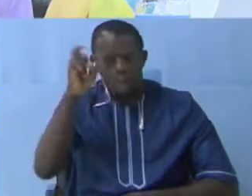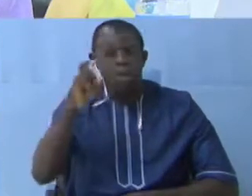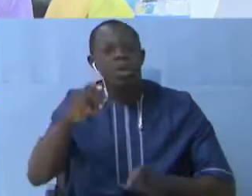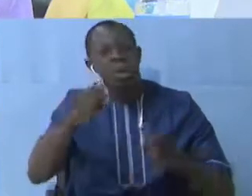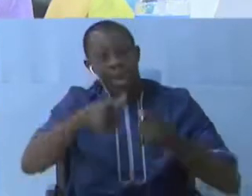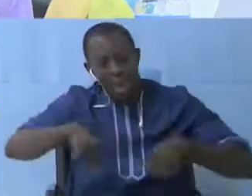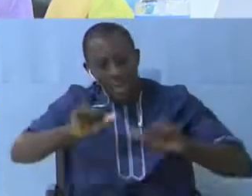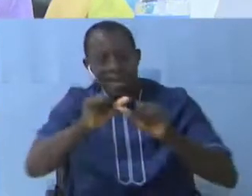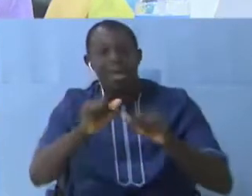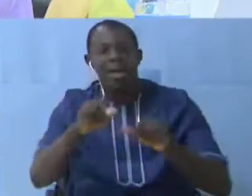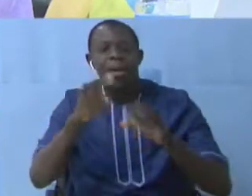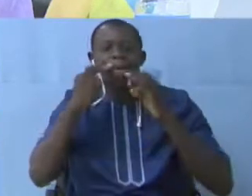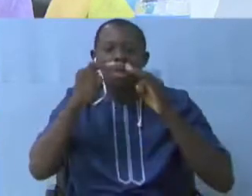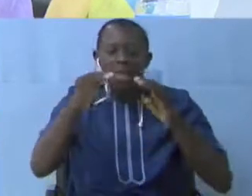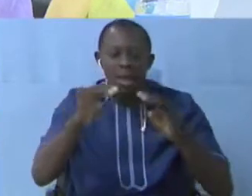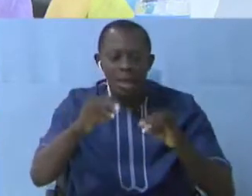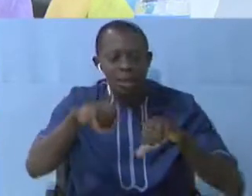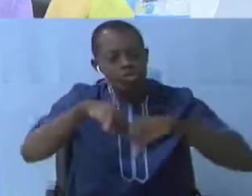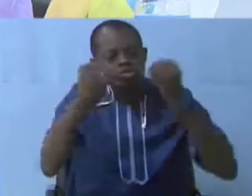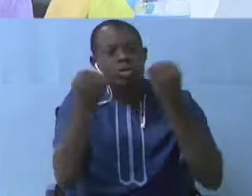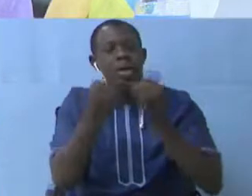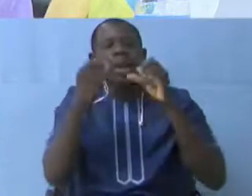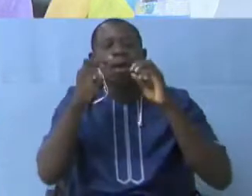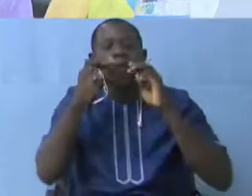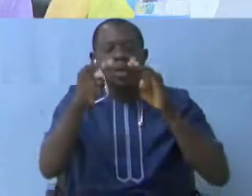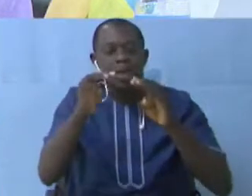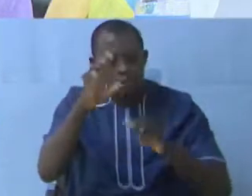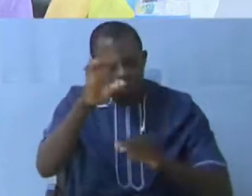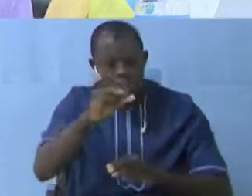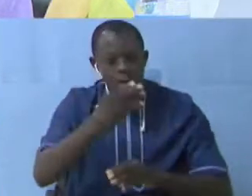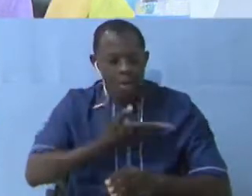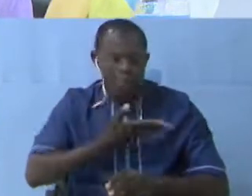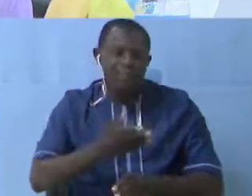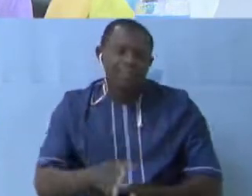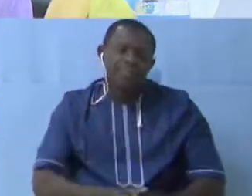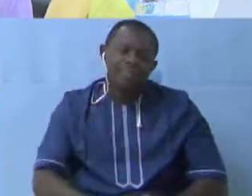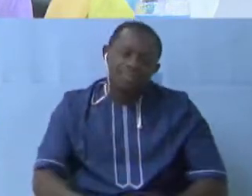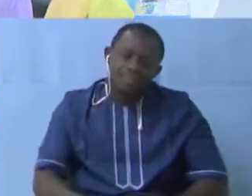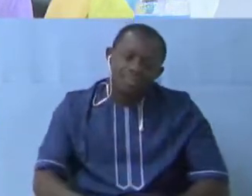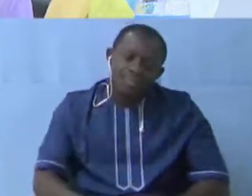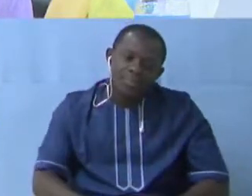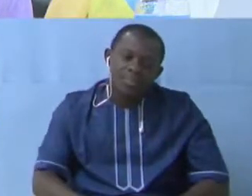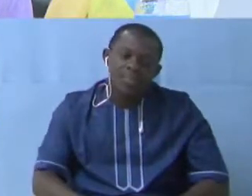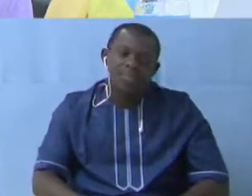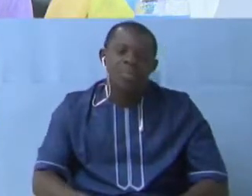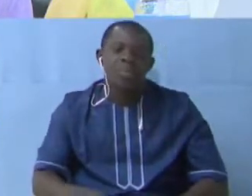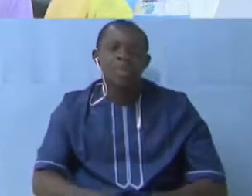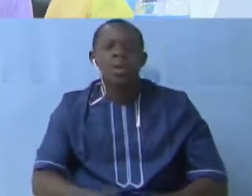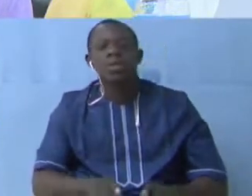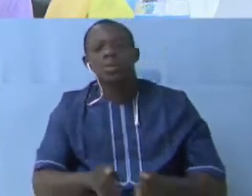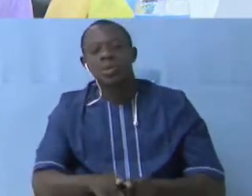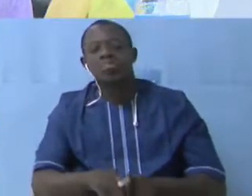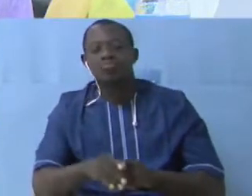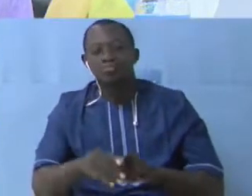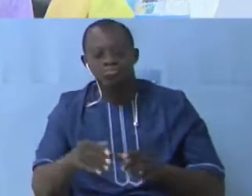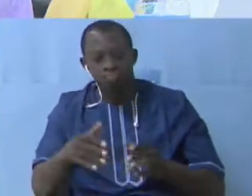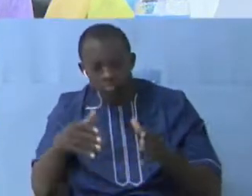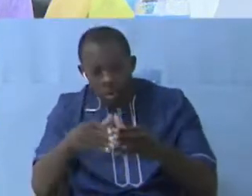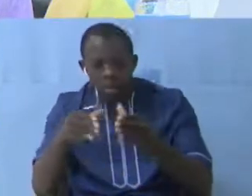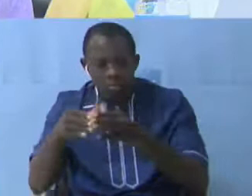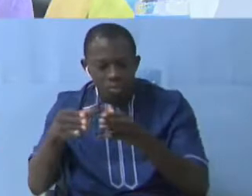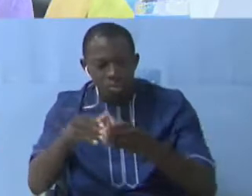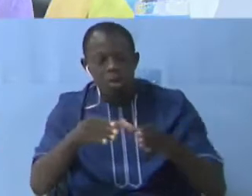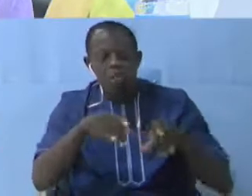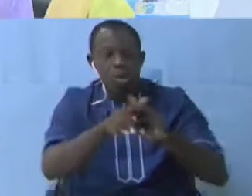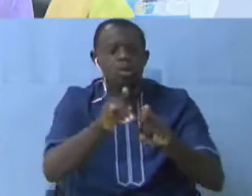media, social media. ci wàlli bunti tasekaay xibaar yi ñuy dégg ak yi nga xam ne ñu ngi ci internet bi. Mobilizing young people and supporting